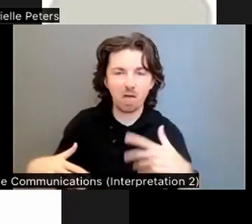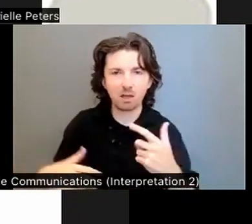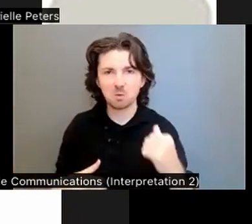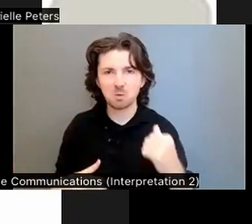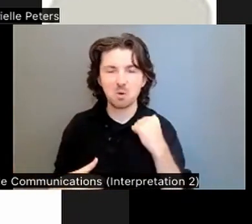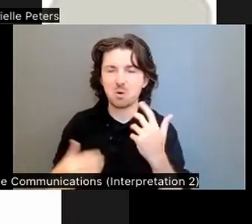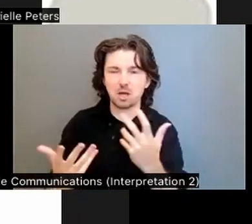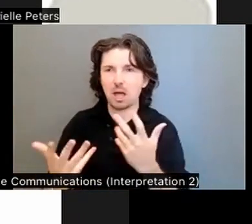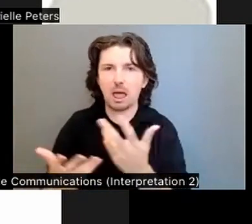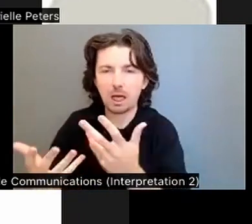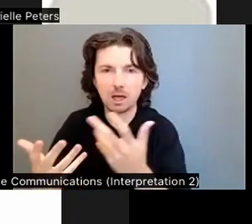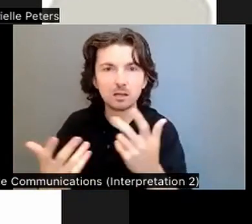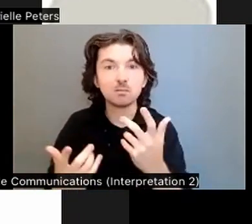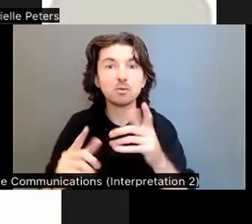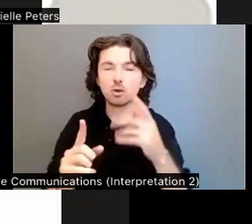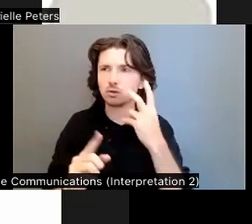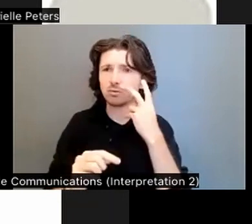are